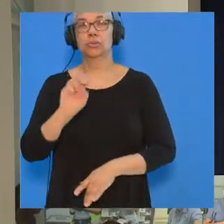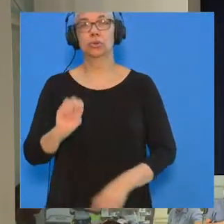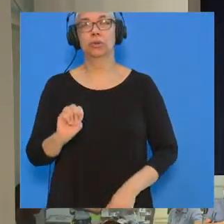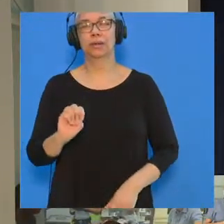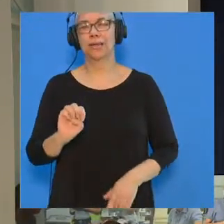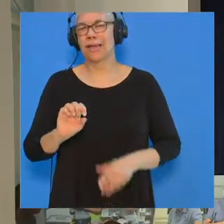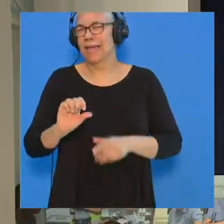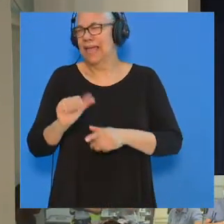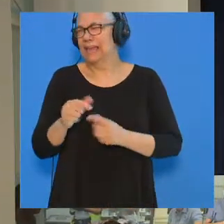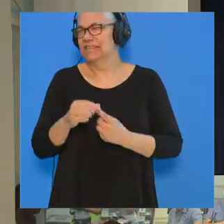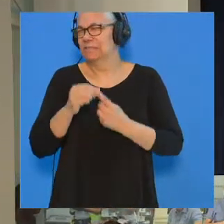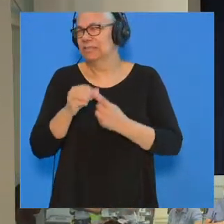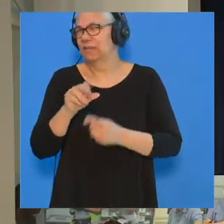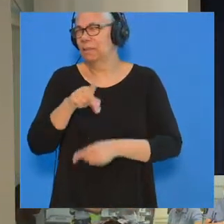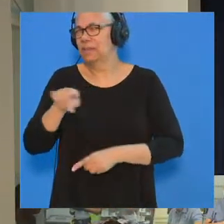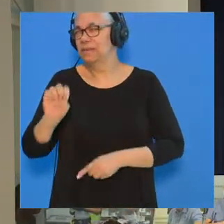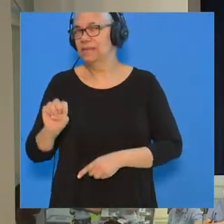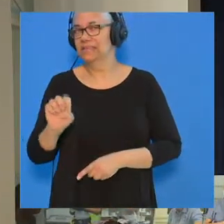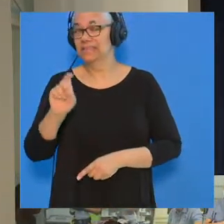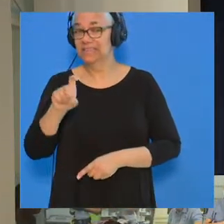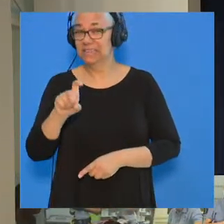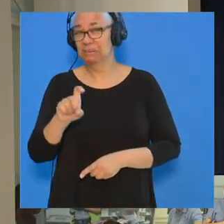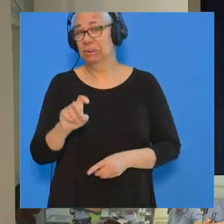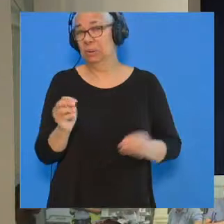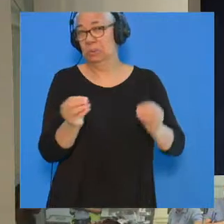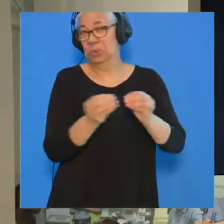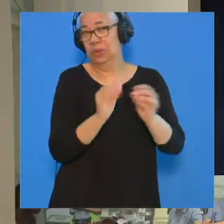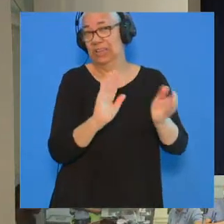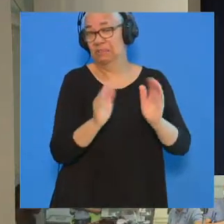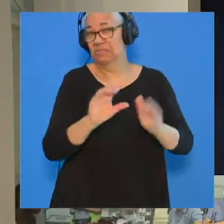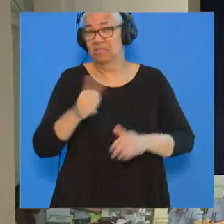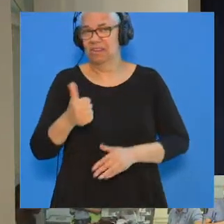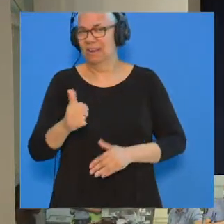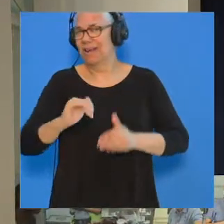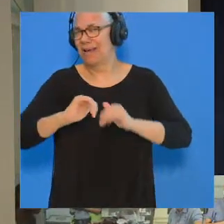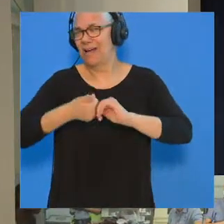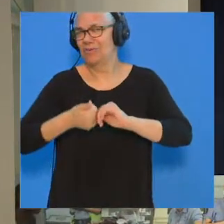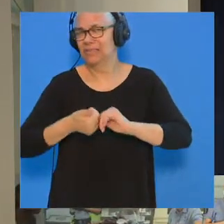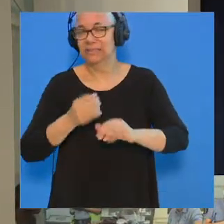of PPE that is needed more than any other, and how is this being remedied?